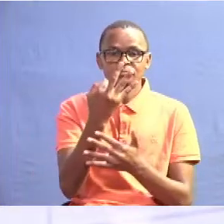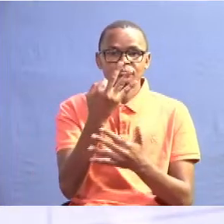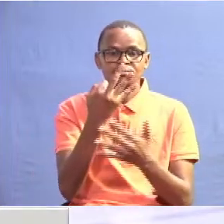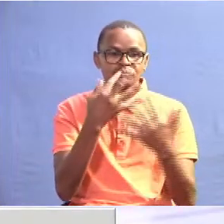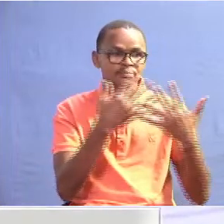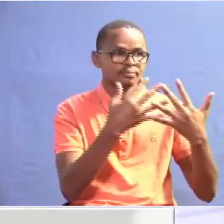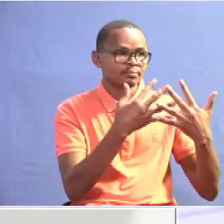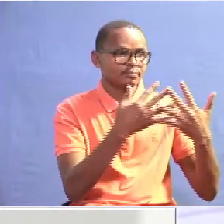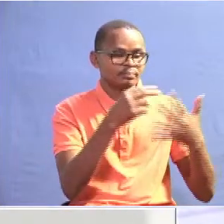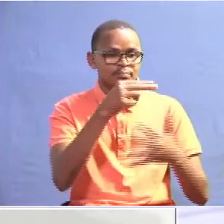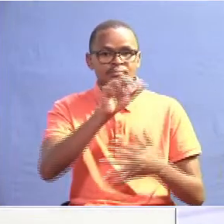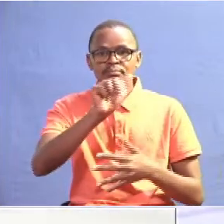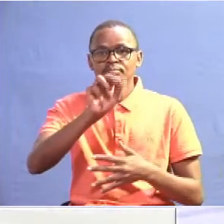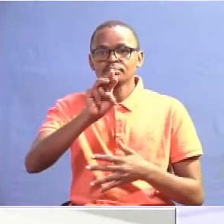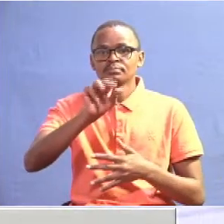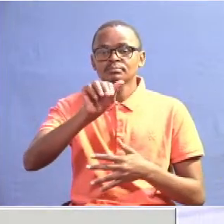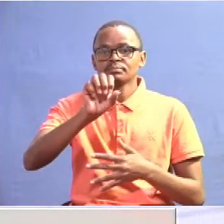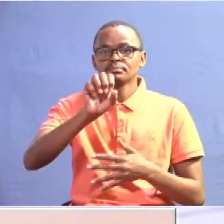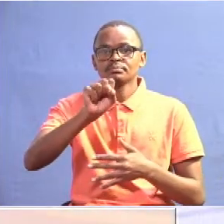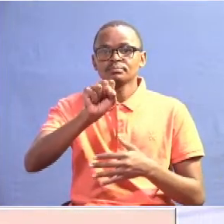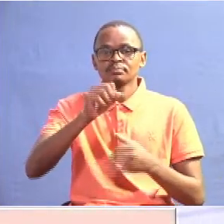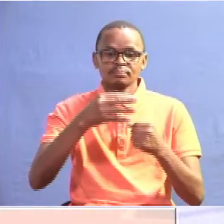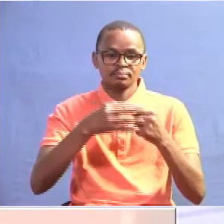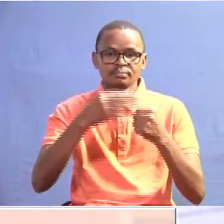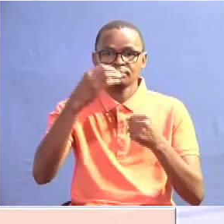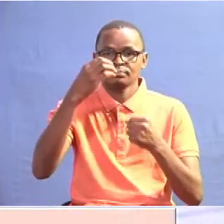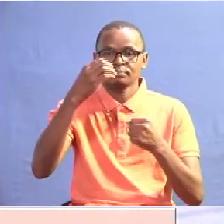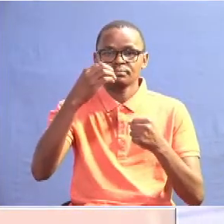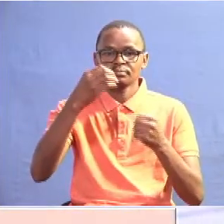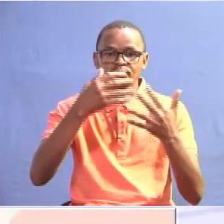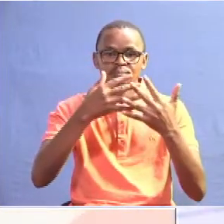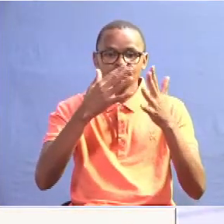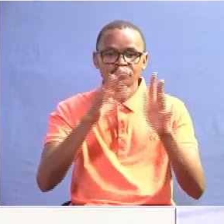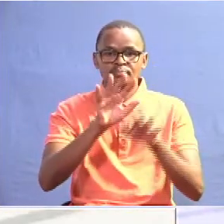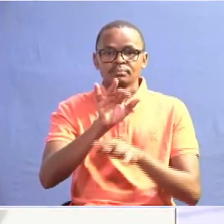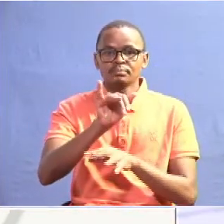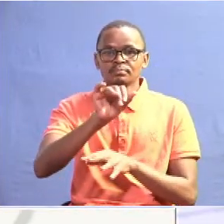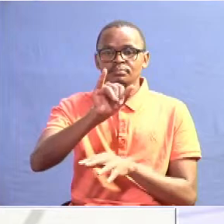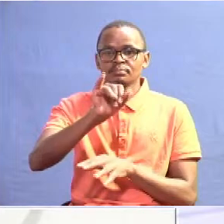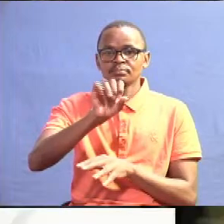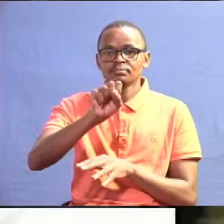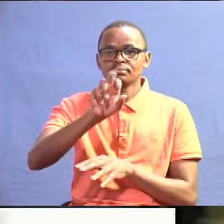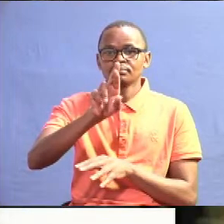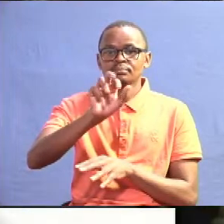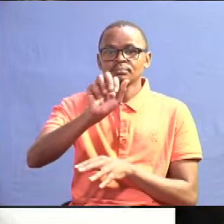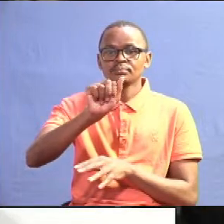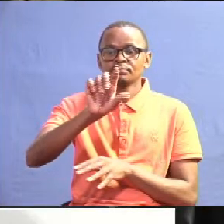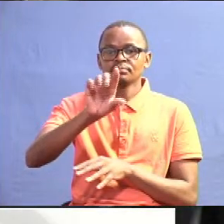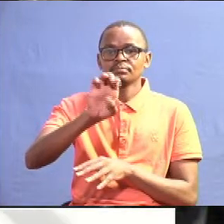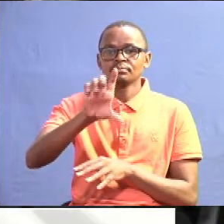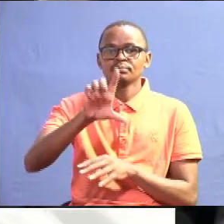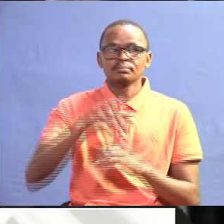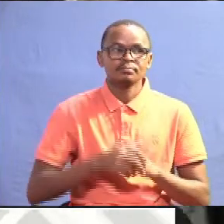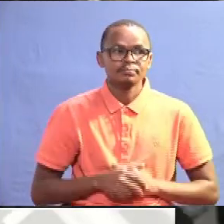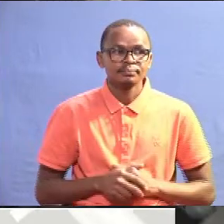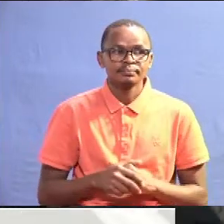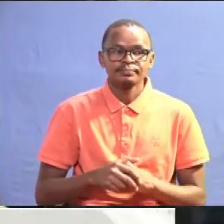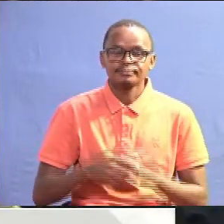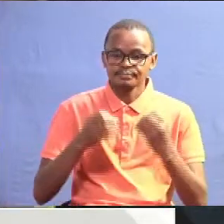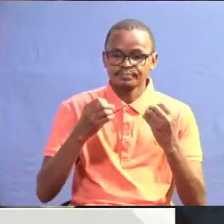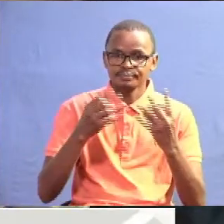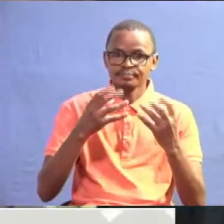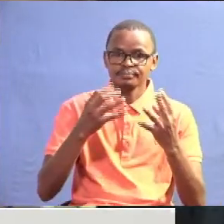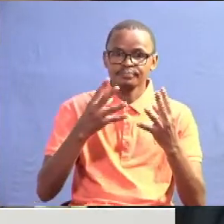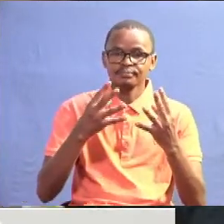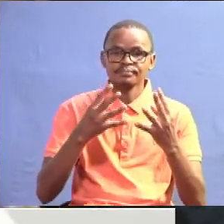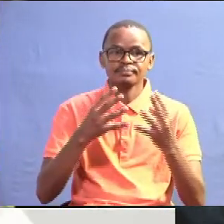by Hamas and over 90 Palestinian prisoners by Israel. Thousands of Israelis watched